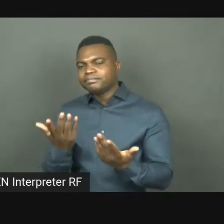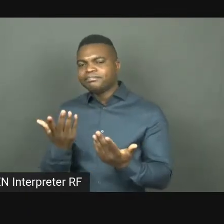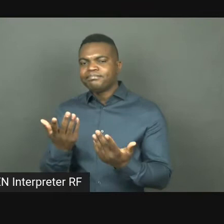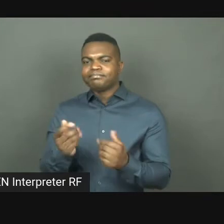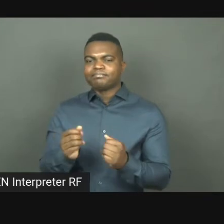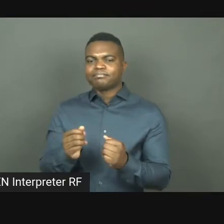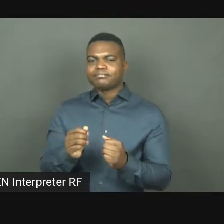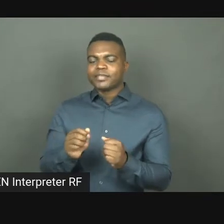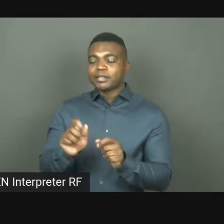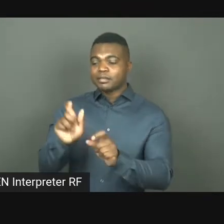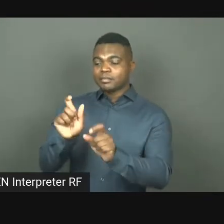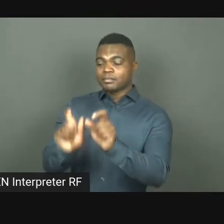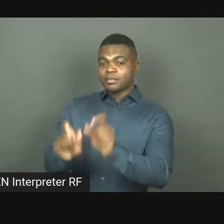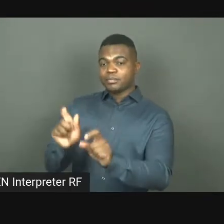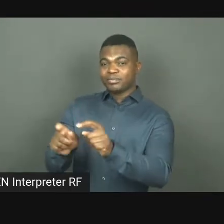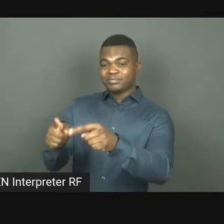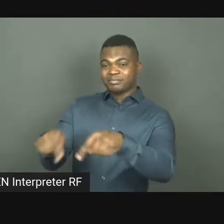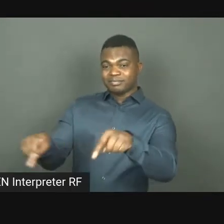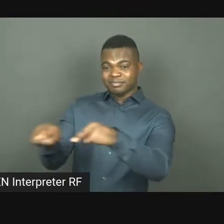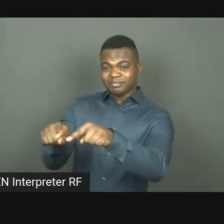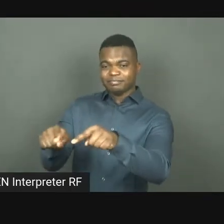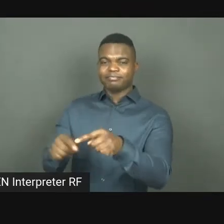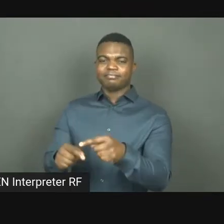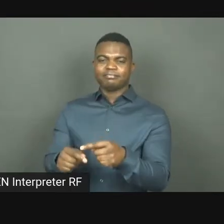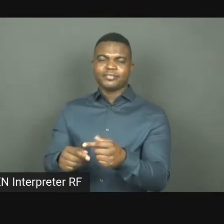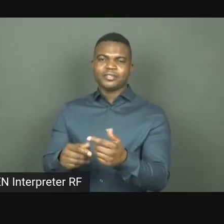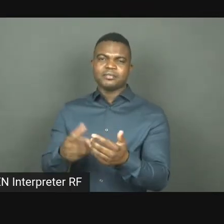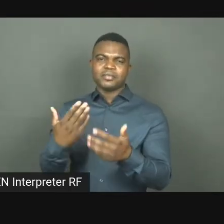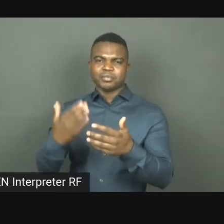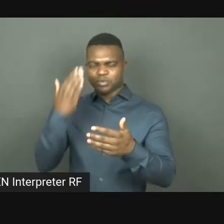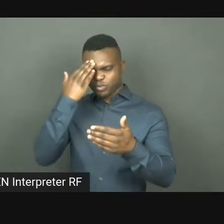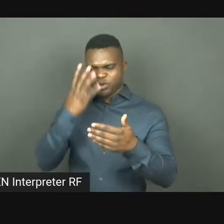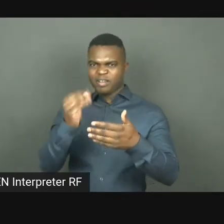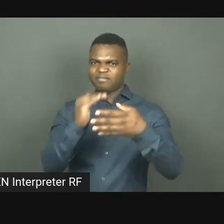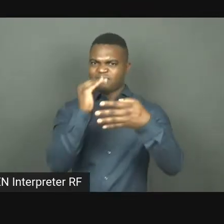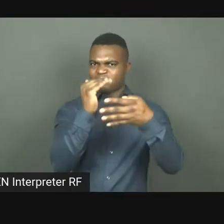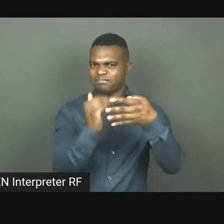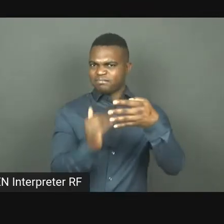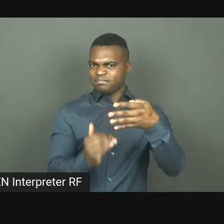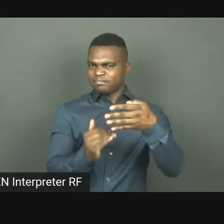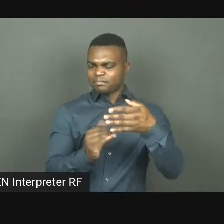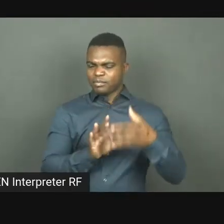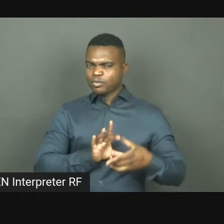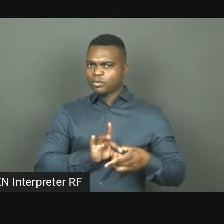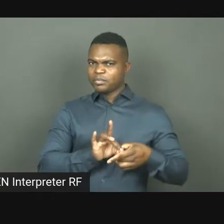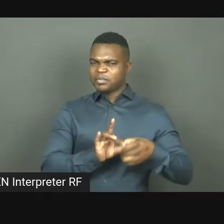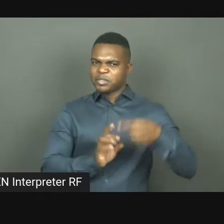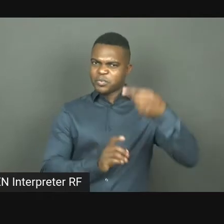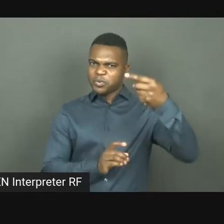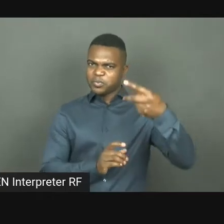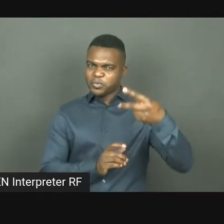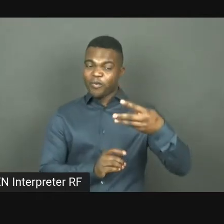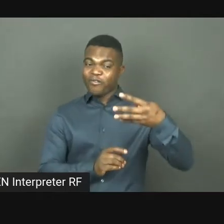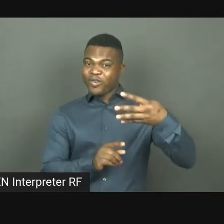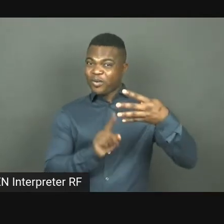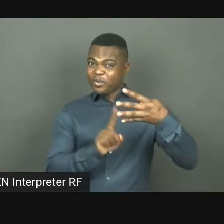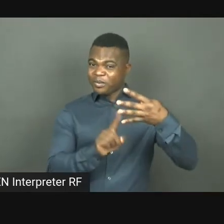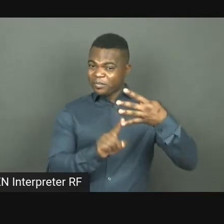people we serve. We are now more responsive to their needs than before we signed up with CHS. Our